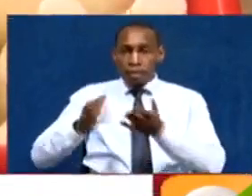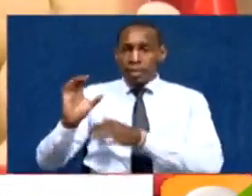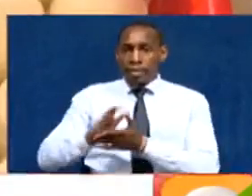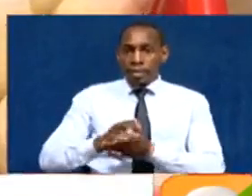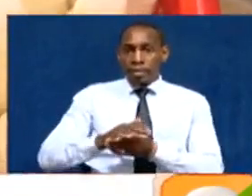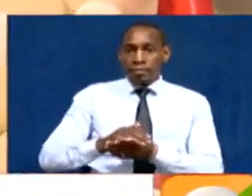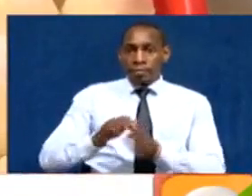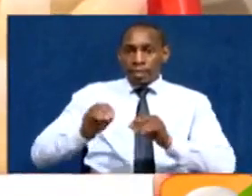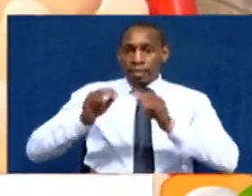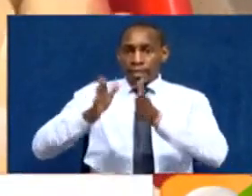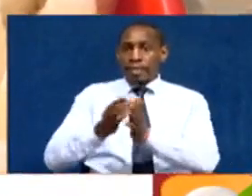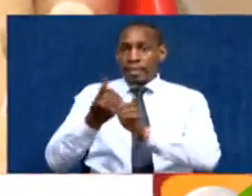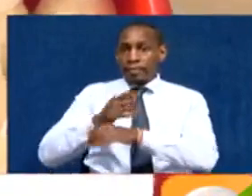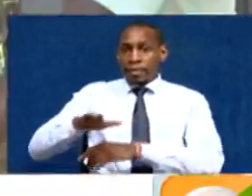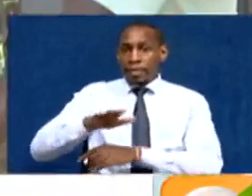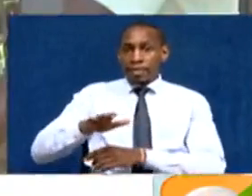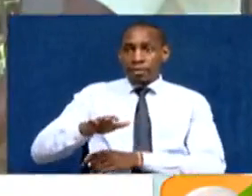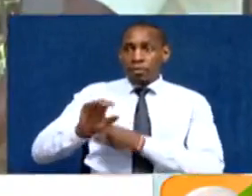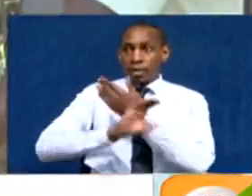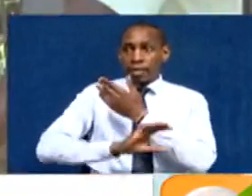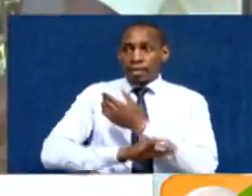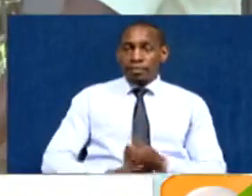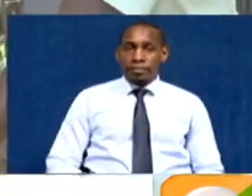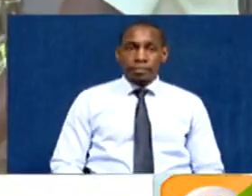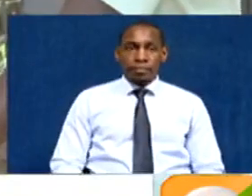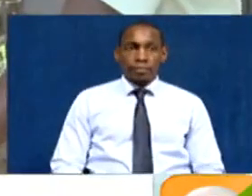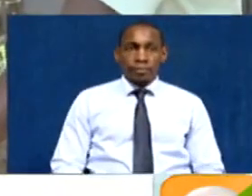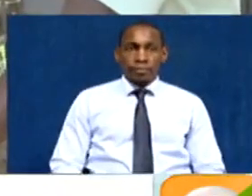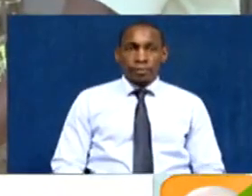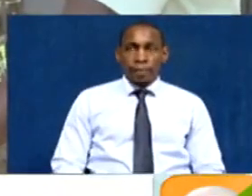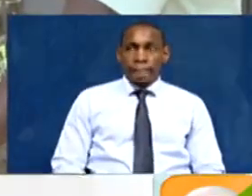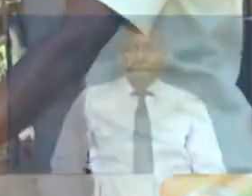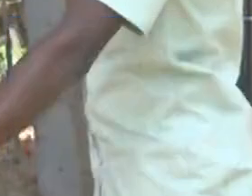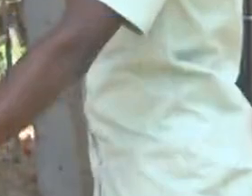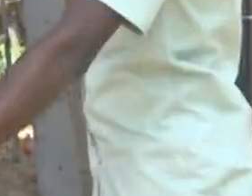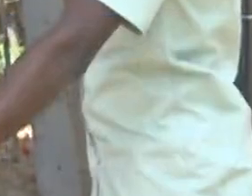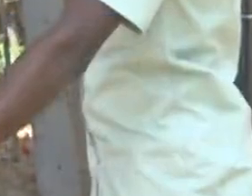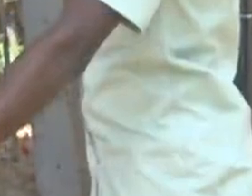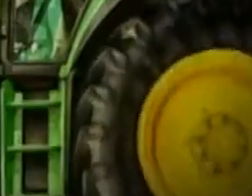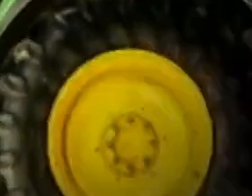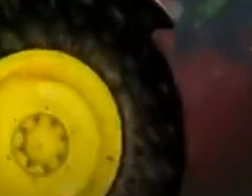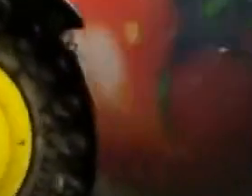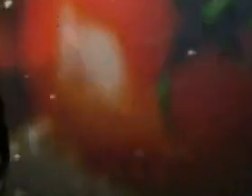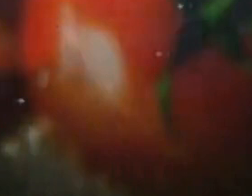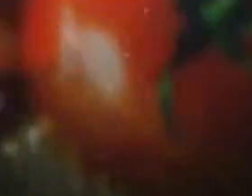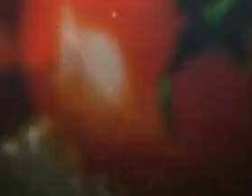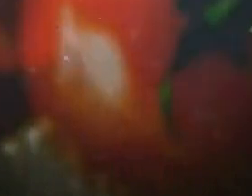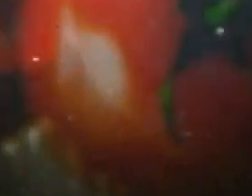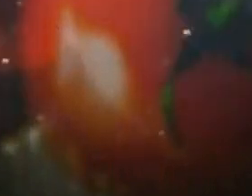in Kitengela and other parts of the country. Dennis Otieno, Smart Farm.